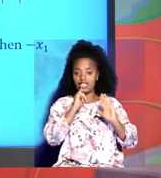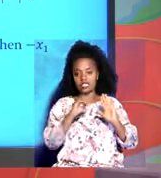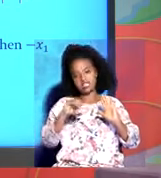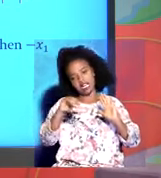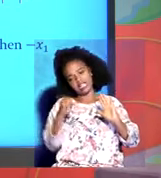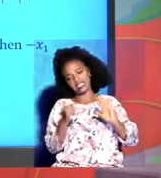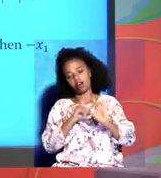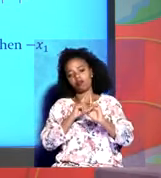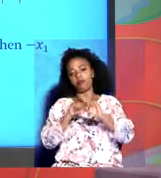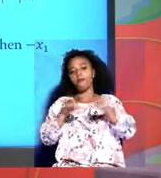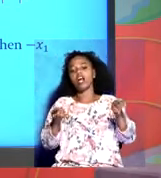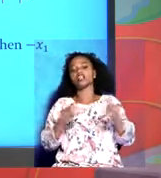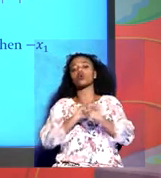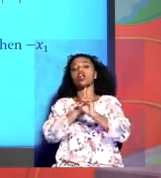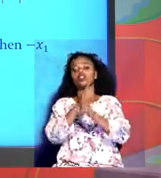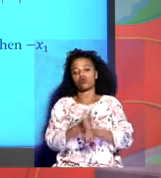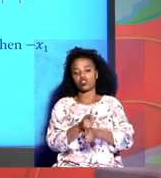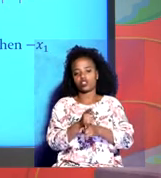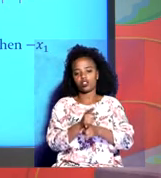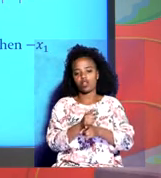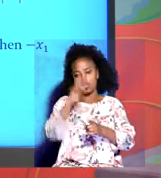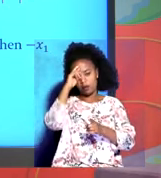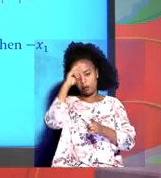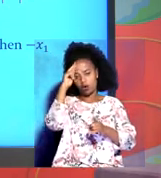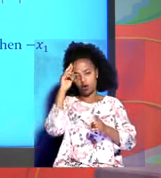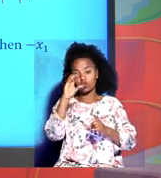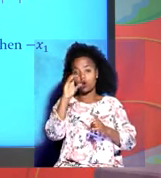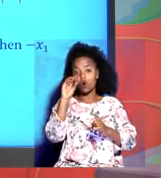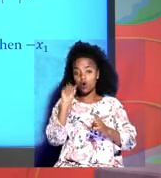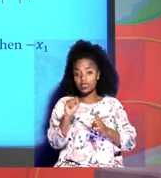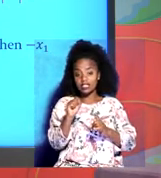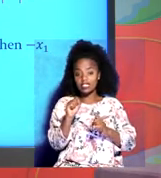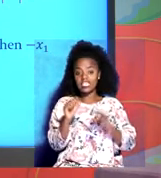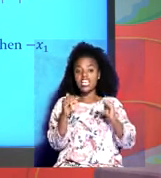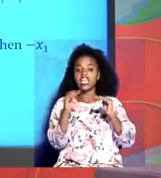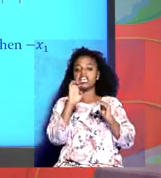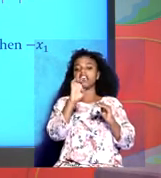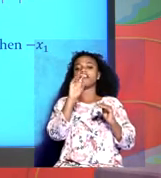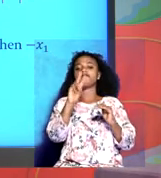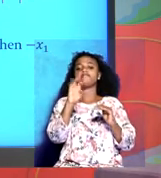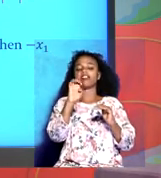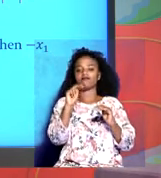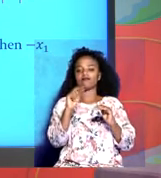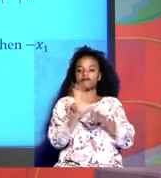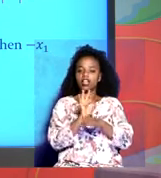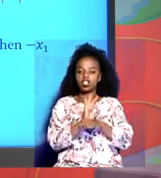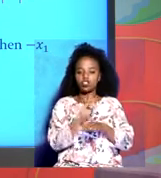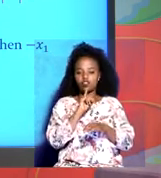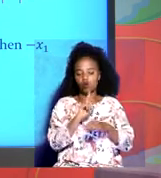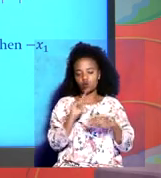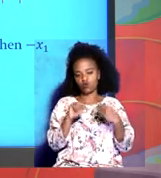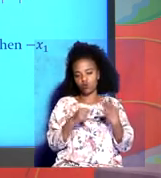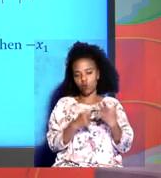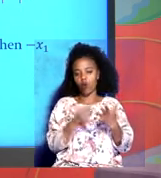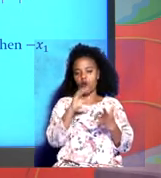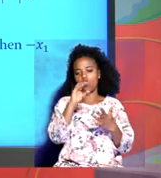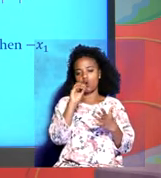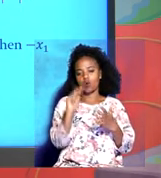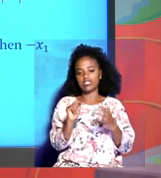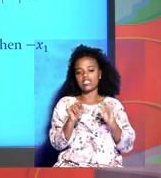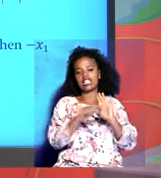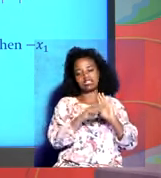particular solution on same range, because you know that cosine is even function. So cos negative x and cos x are the